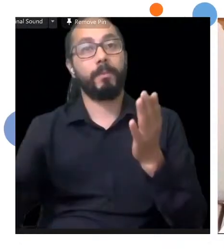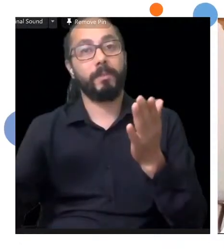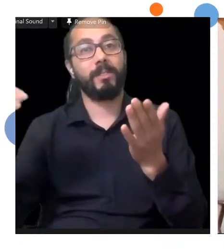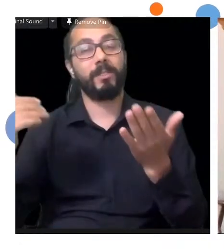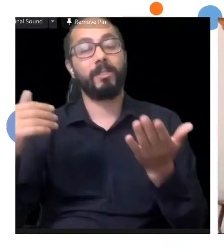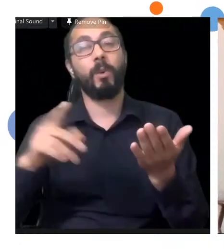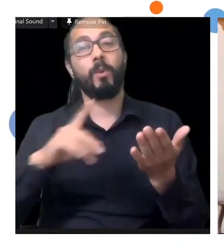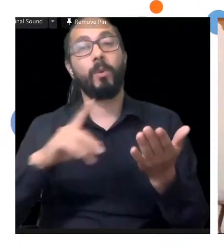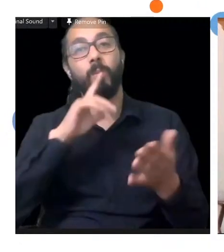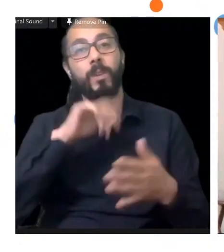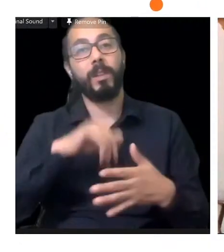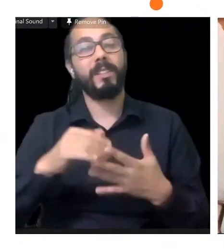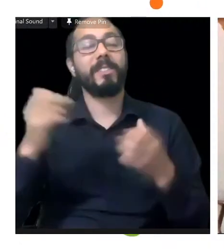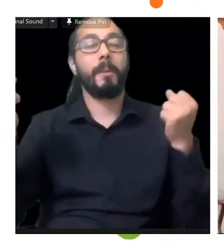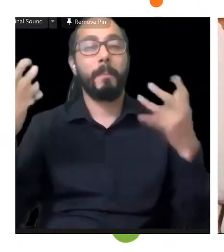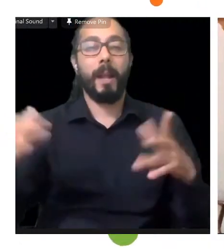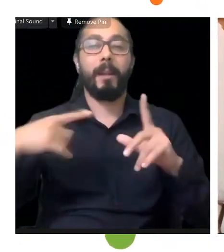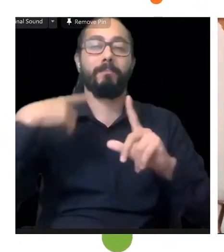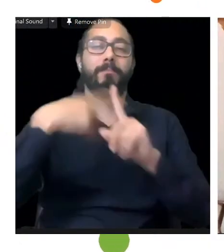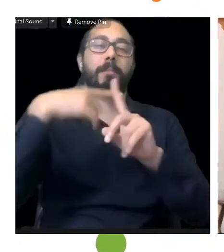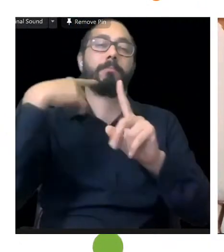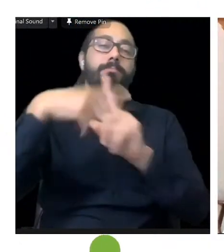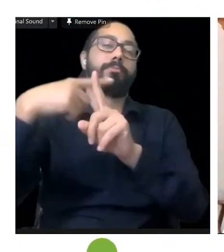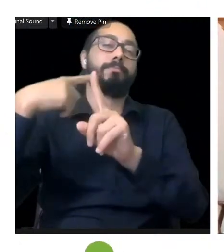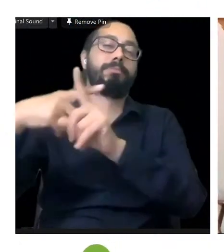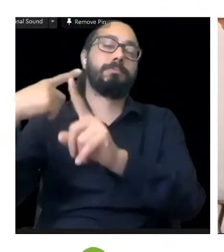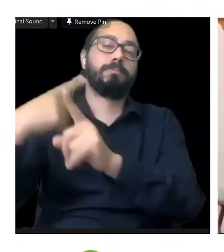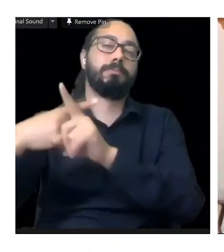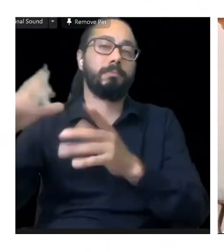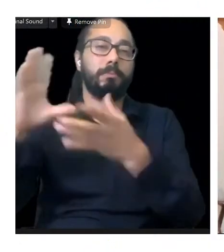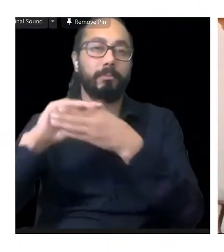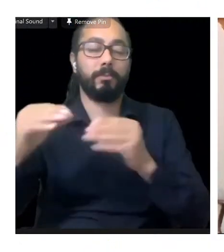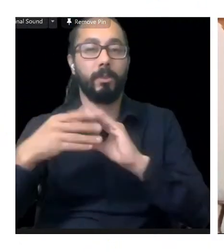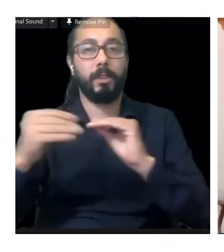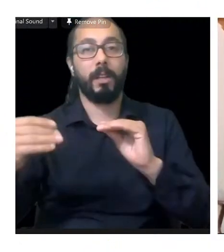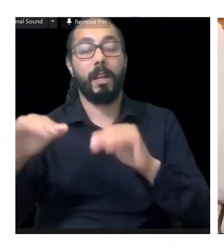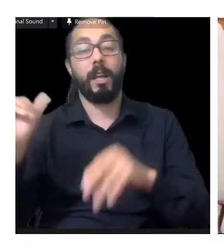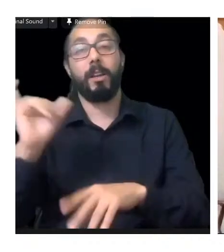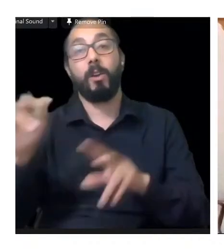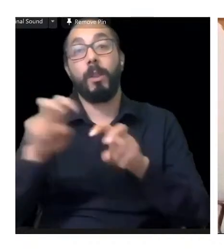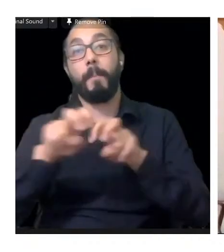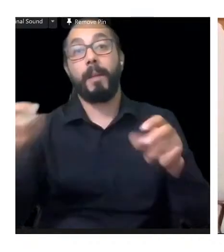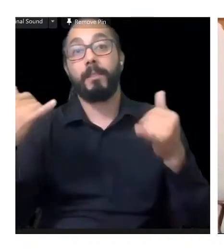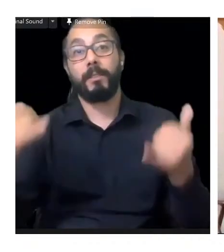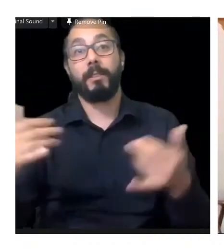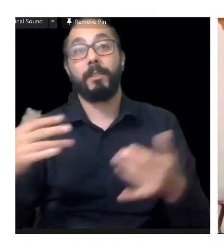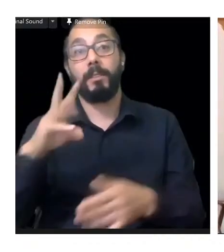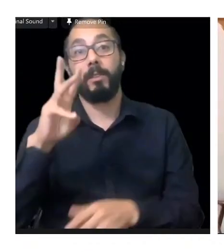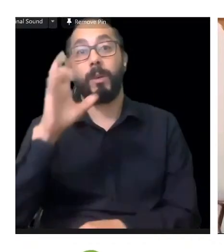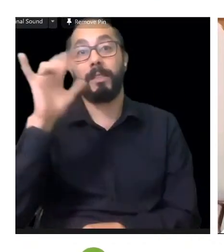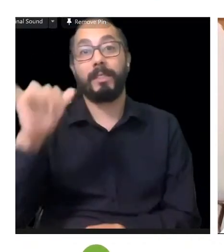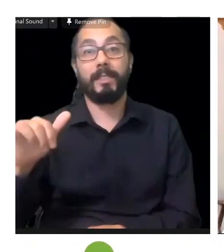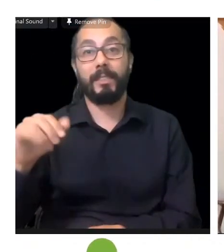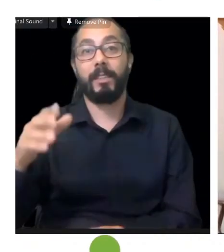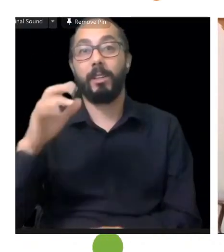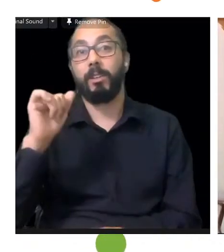are really bright spots here, and certainly the panelists today, Wesley, Irfan, Monica,